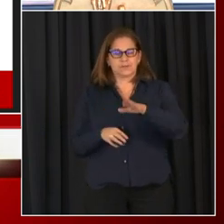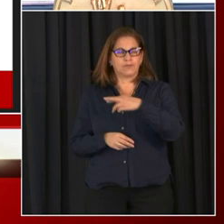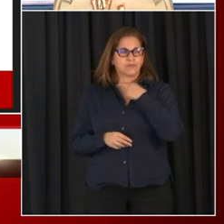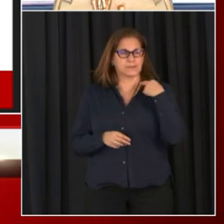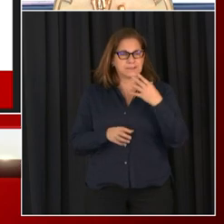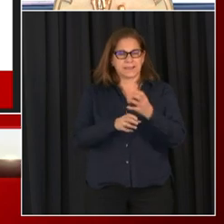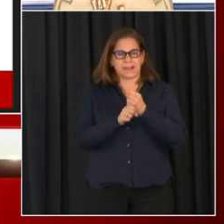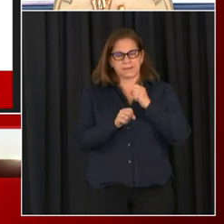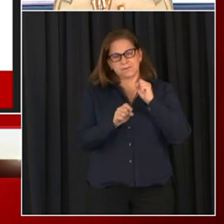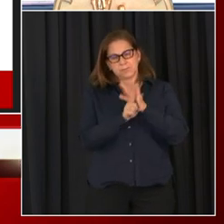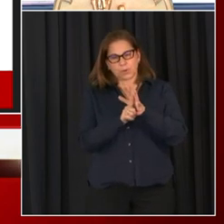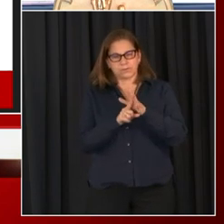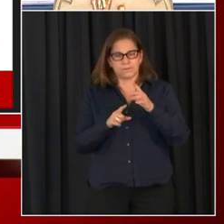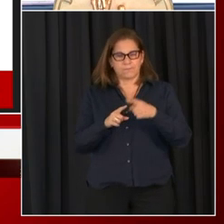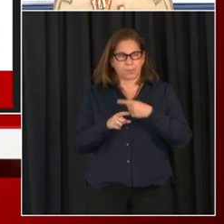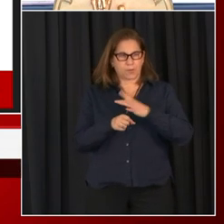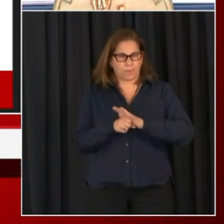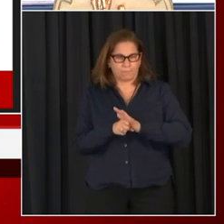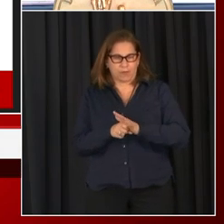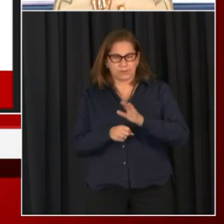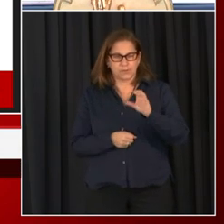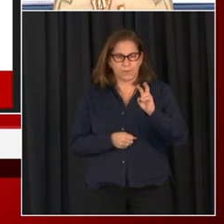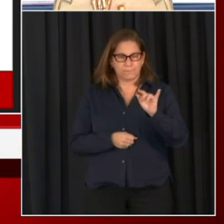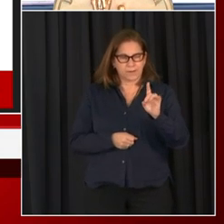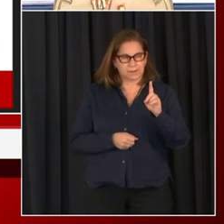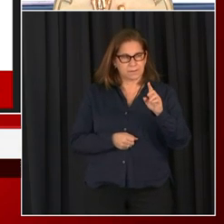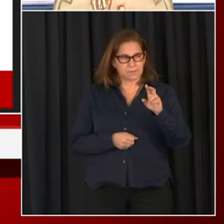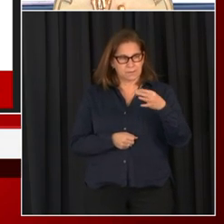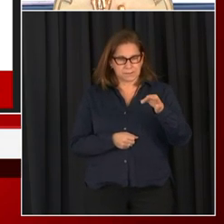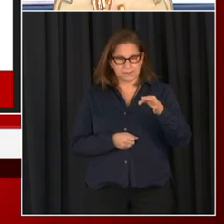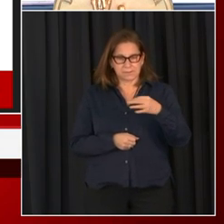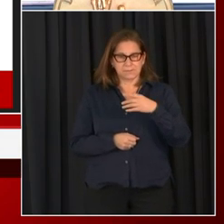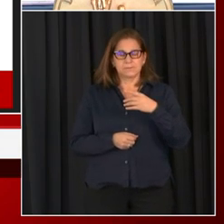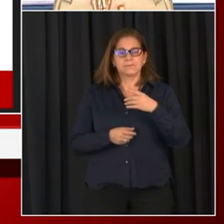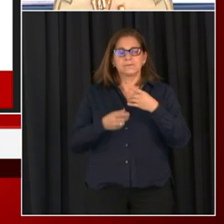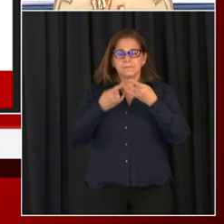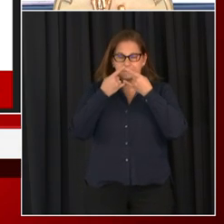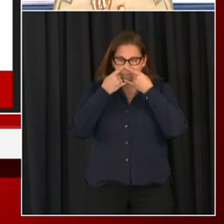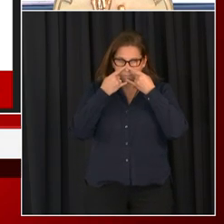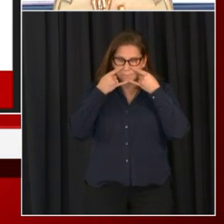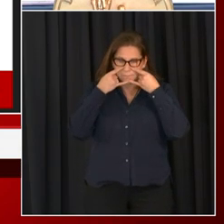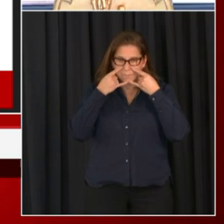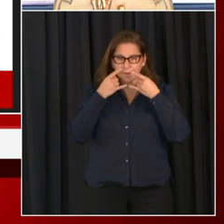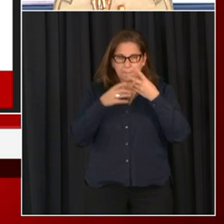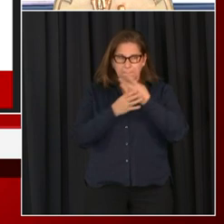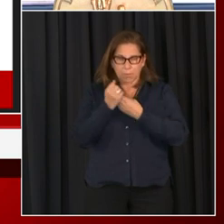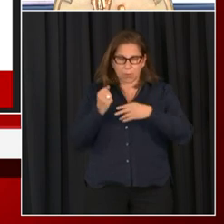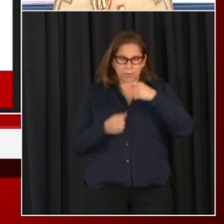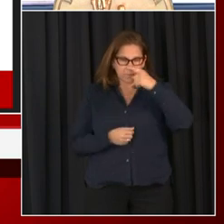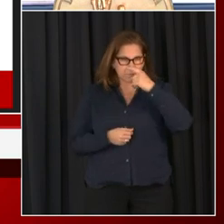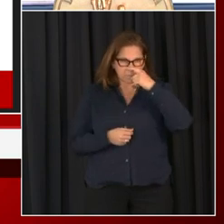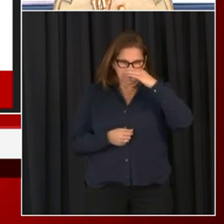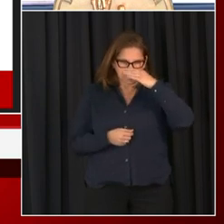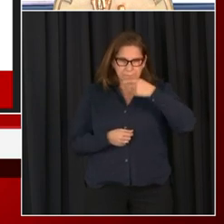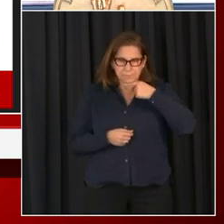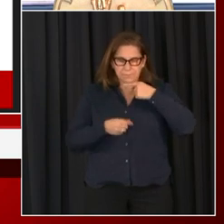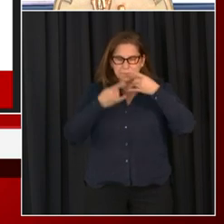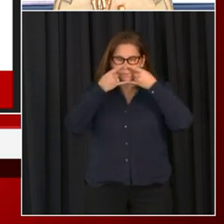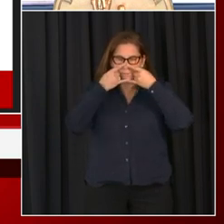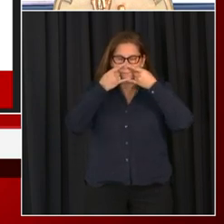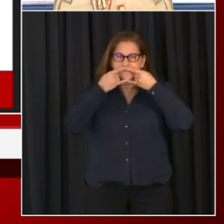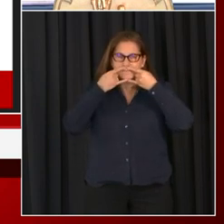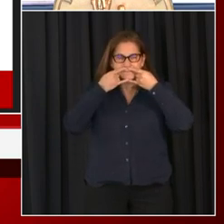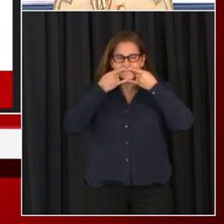and nose, wear it even when you're at your home and you have visitors to your home. When you're at